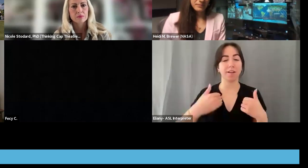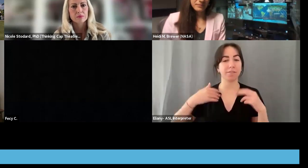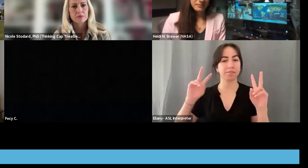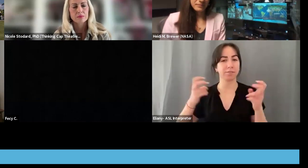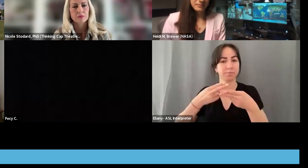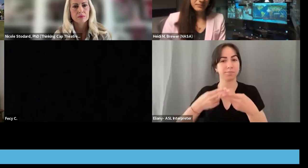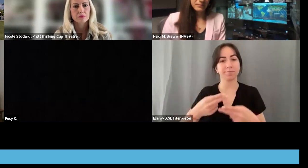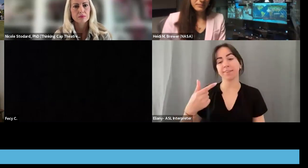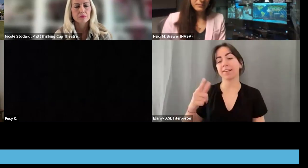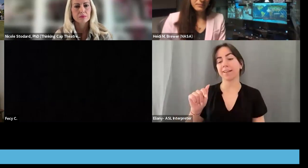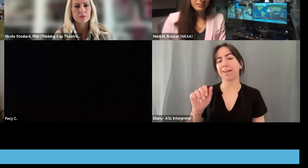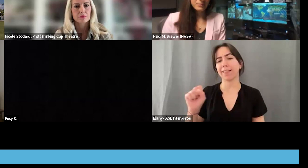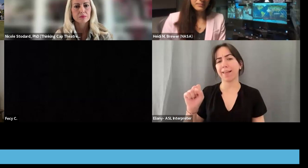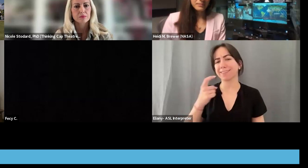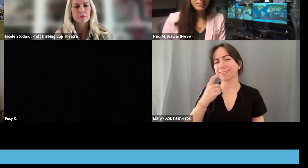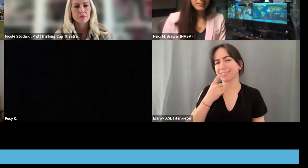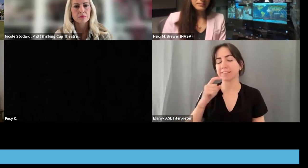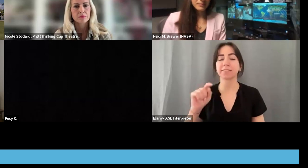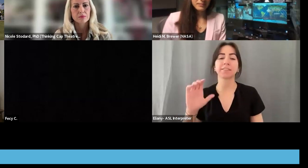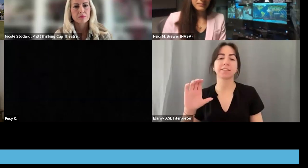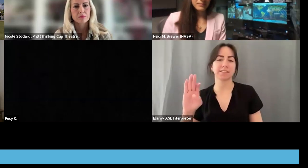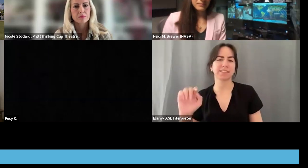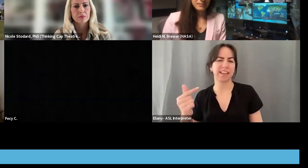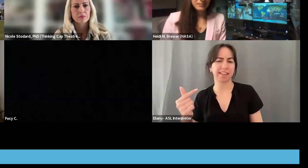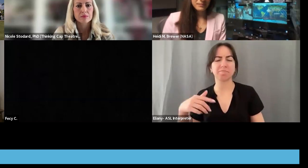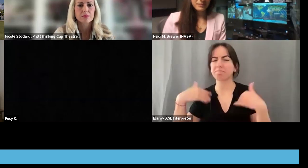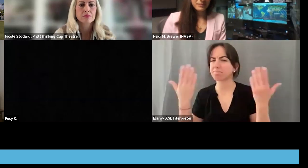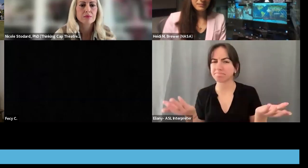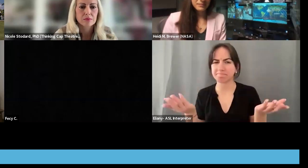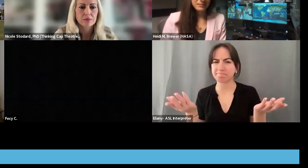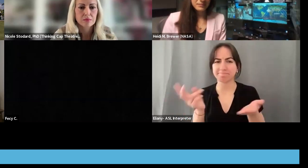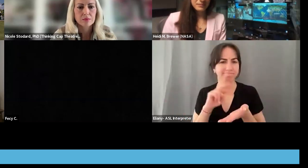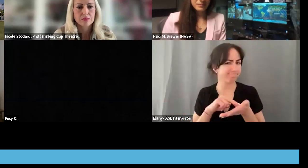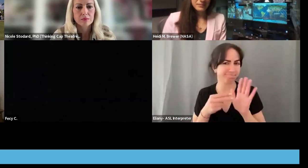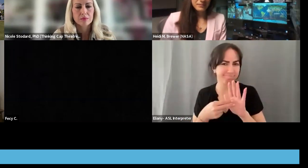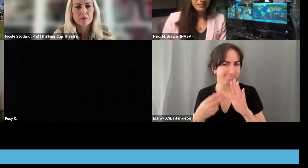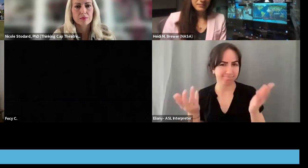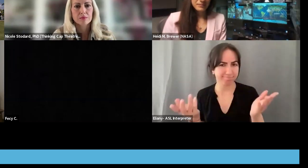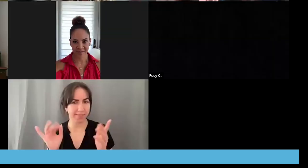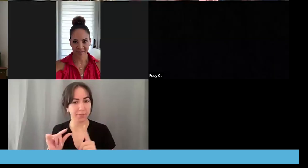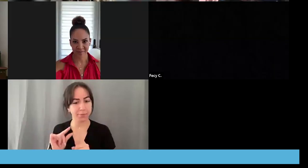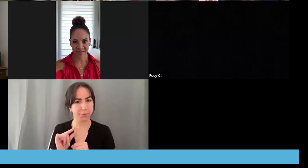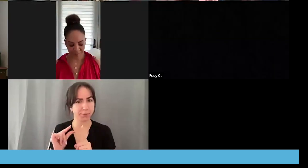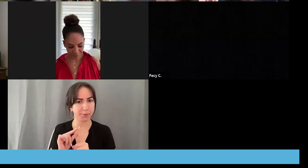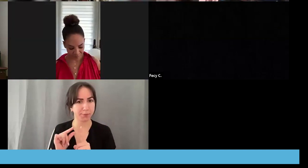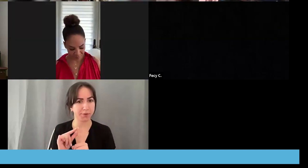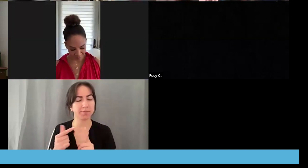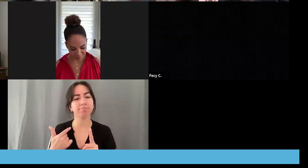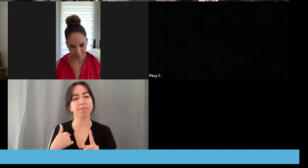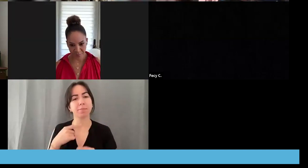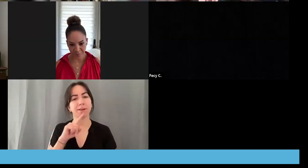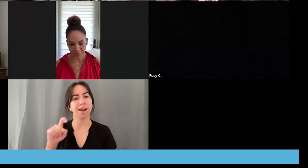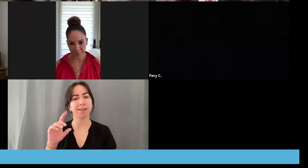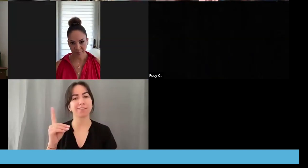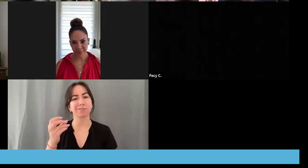the glass ceiling. And what is the glass ceiling? So I'm going to ask Dr.